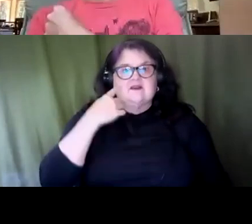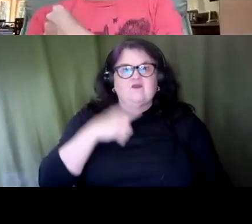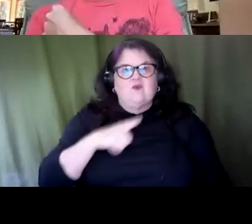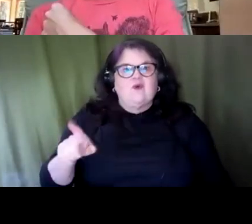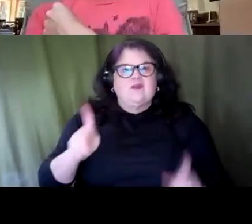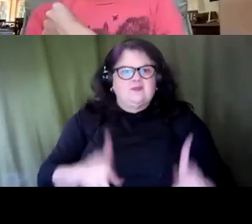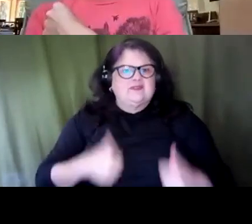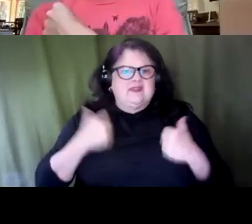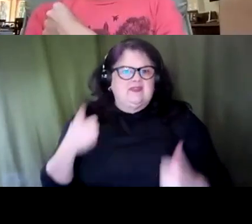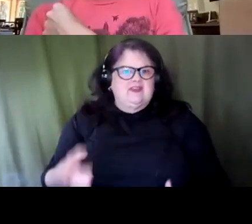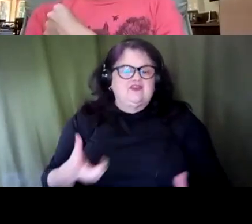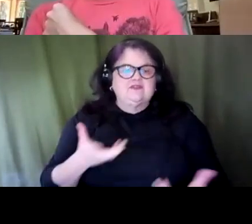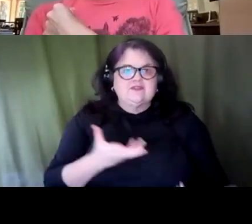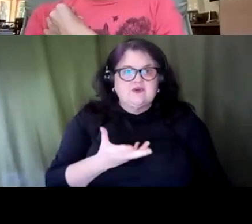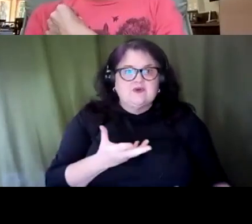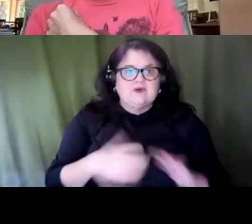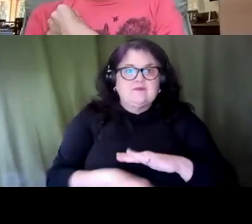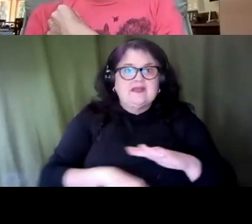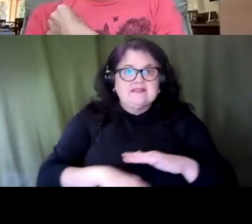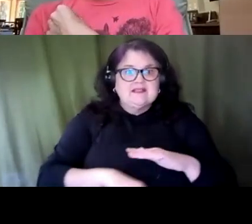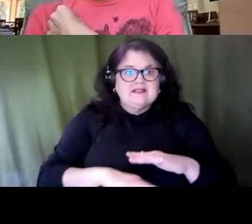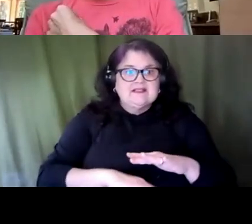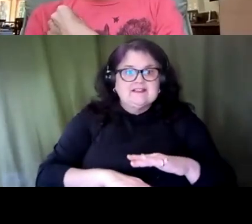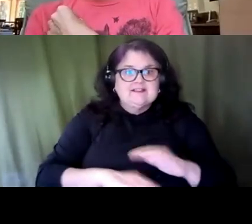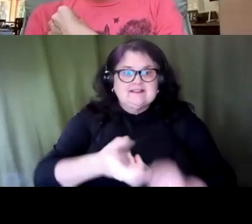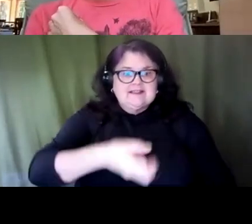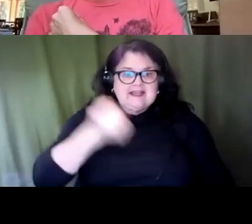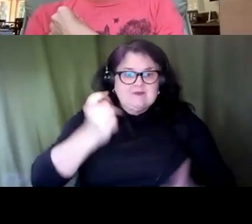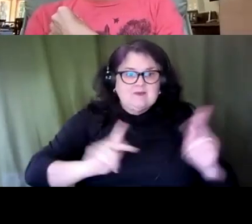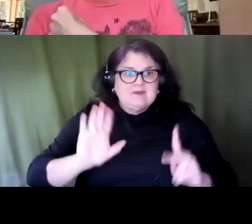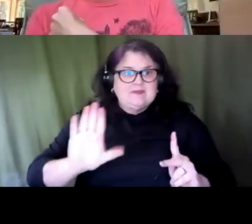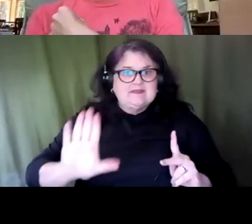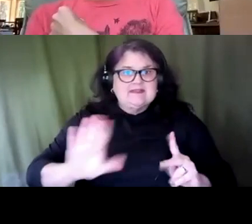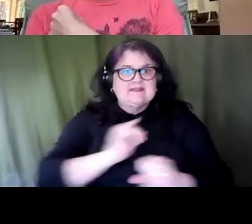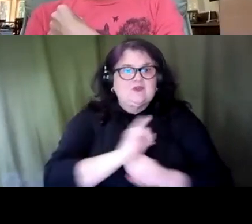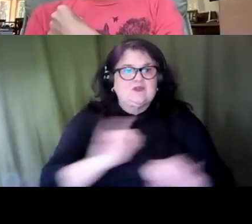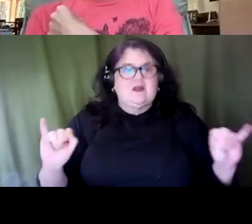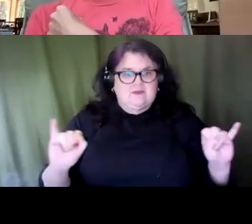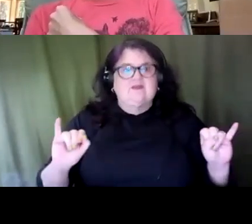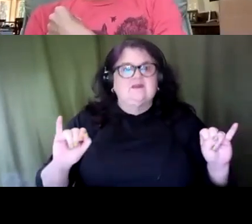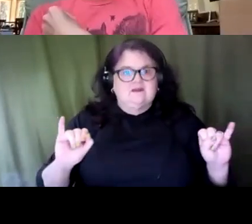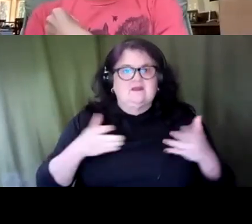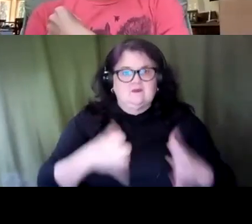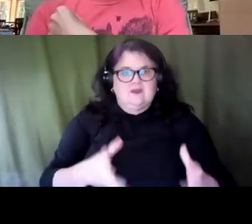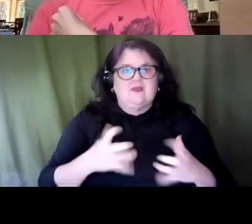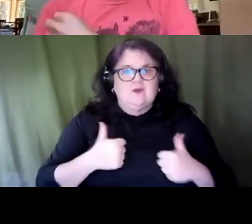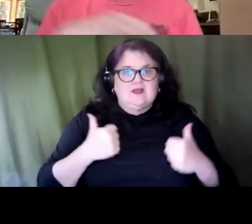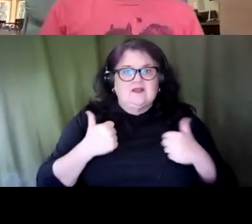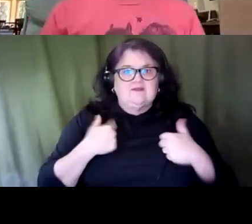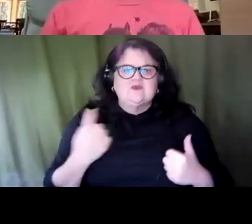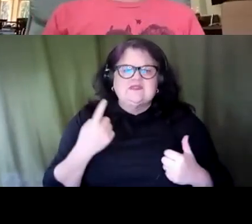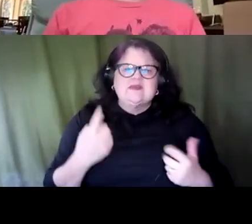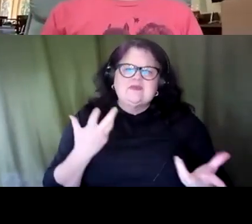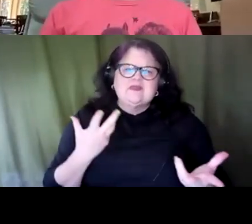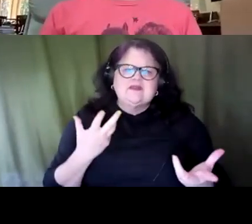So, it basically, it does take away people's autonomy in how they want to live. So something to just learn